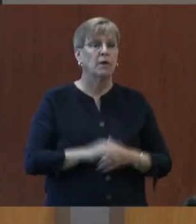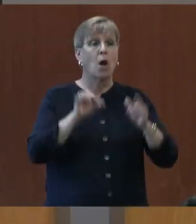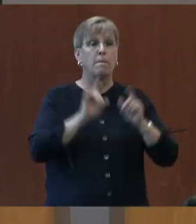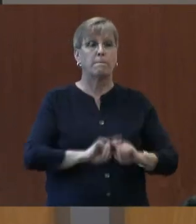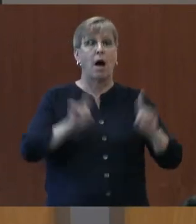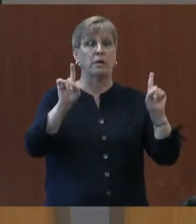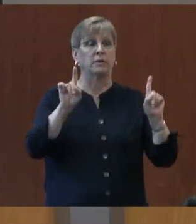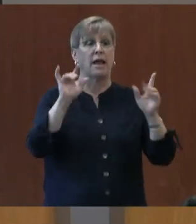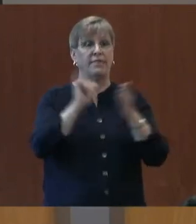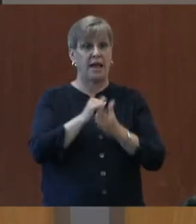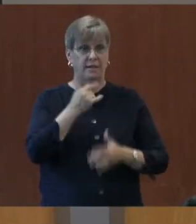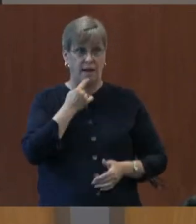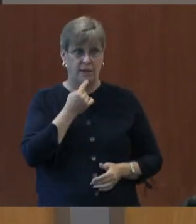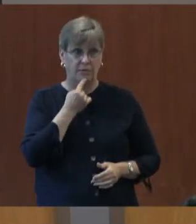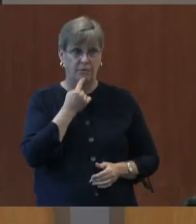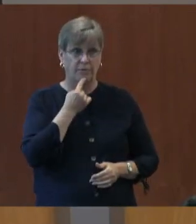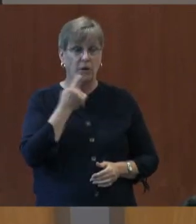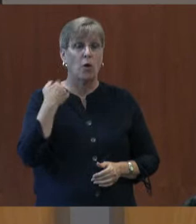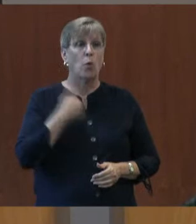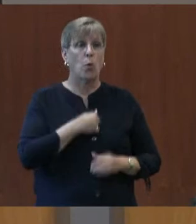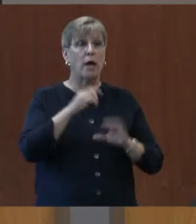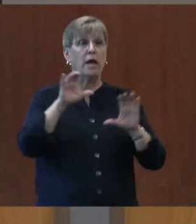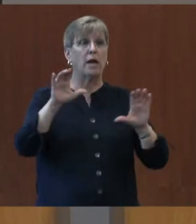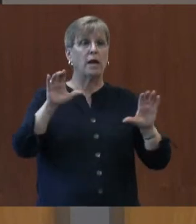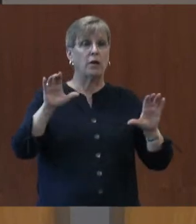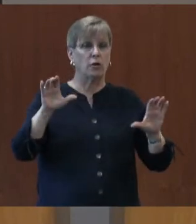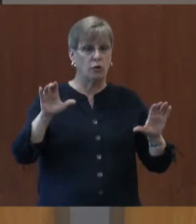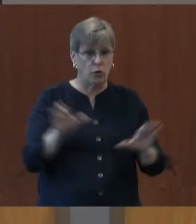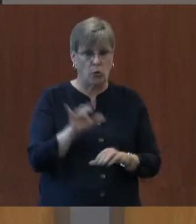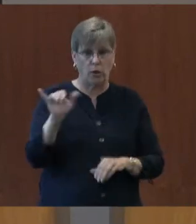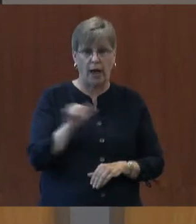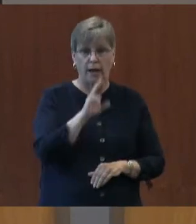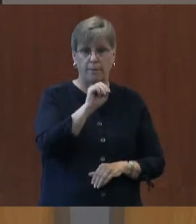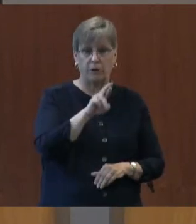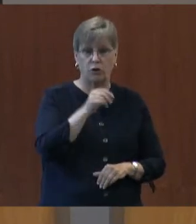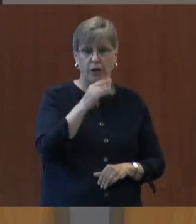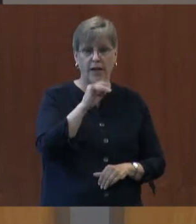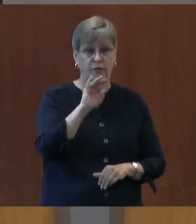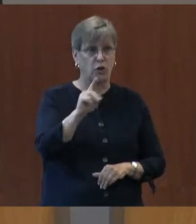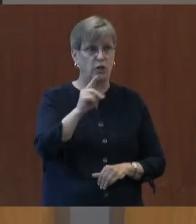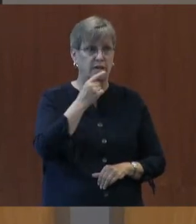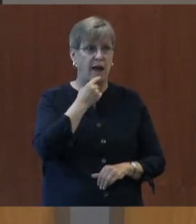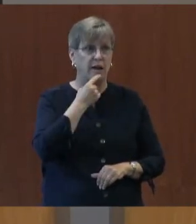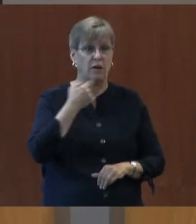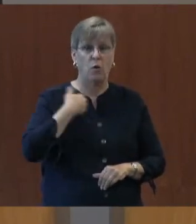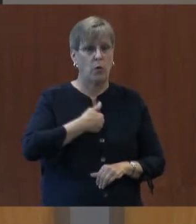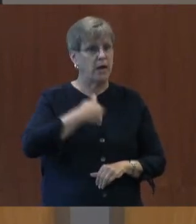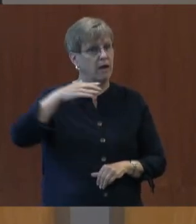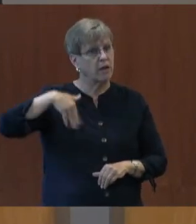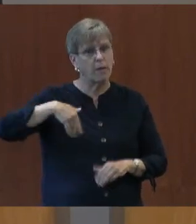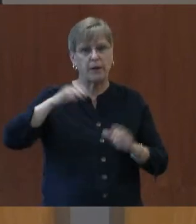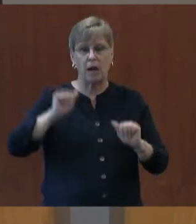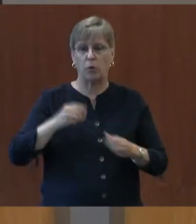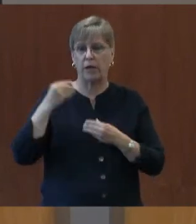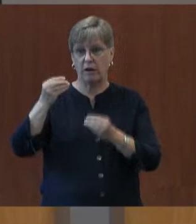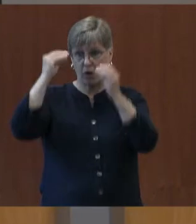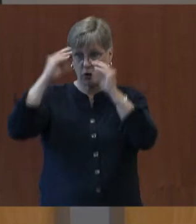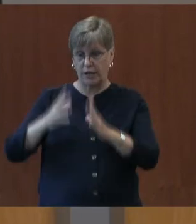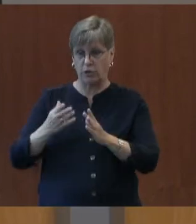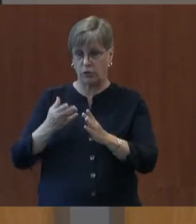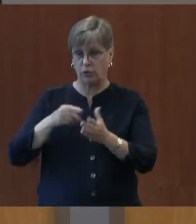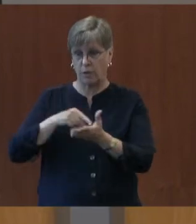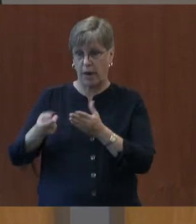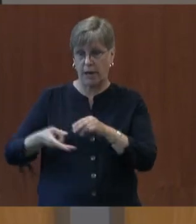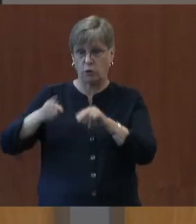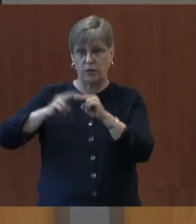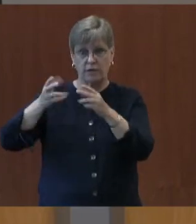However, with that being said, we do, like Mr. Gesford said, we haven't been able to give our teachers the raise that they've